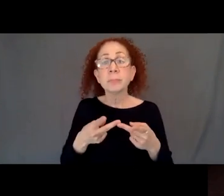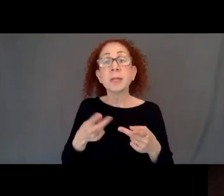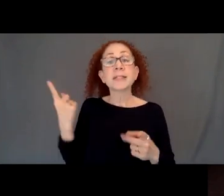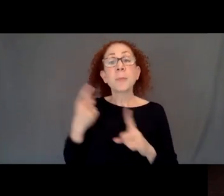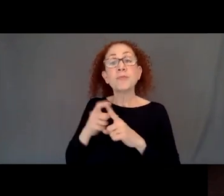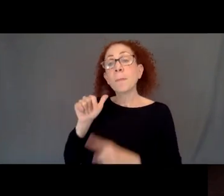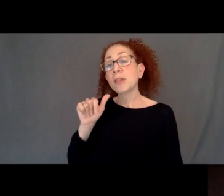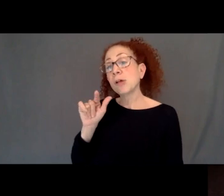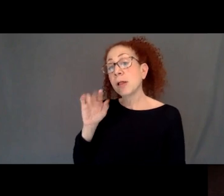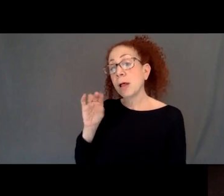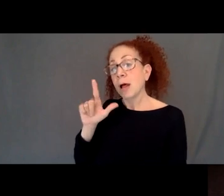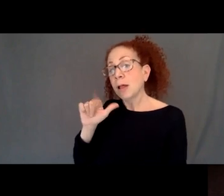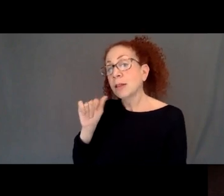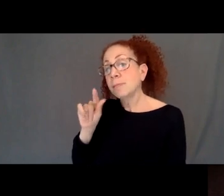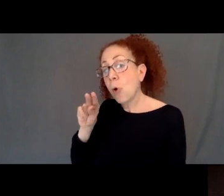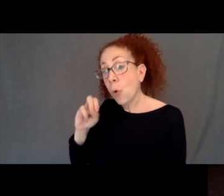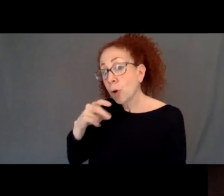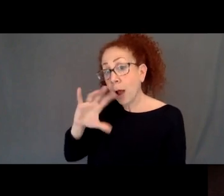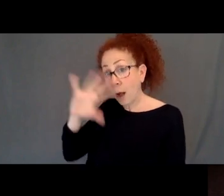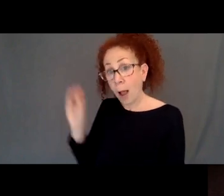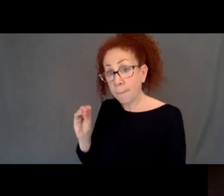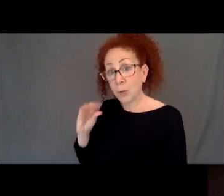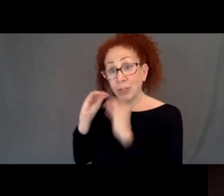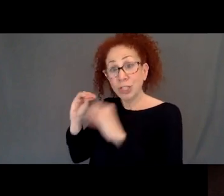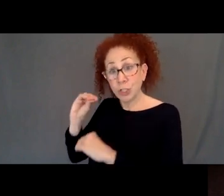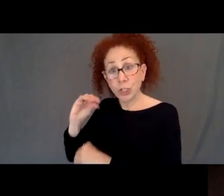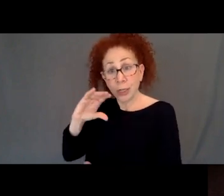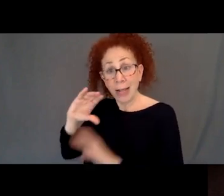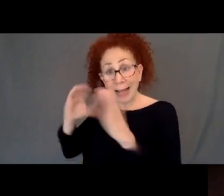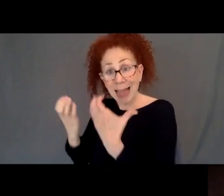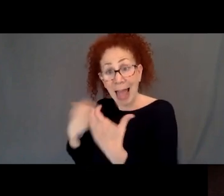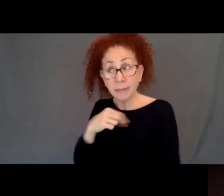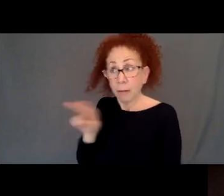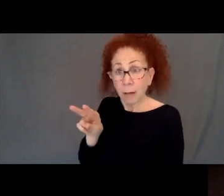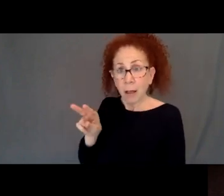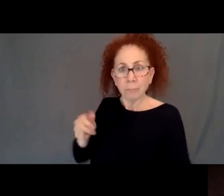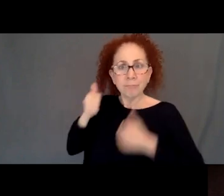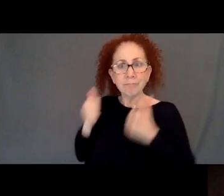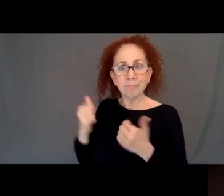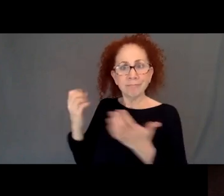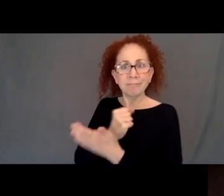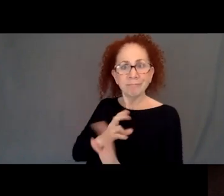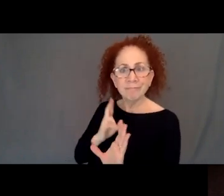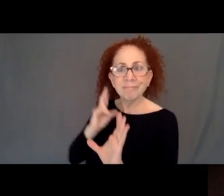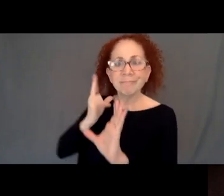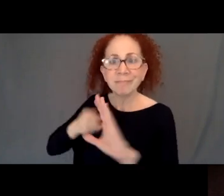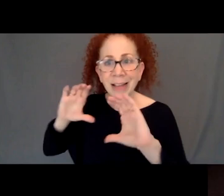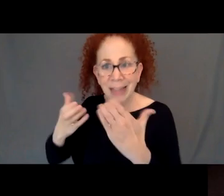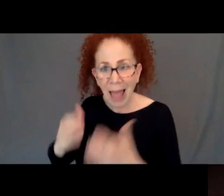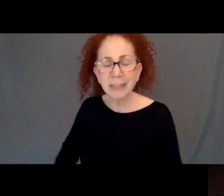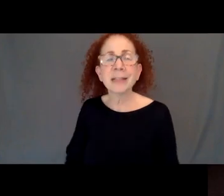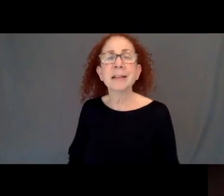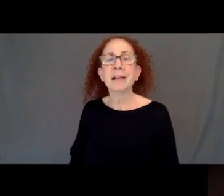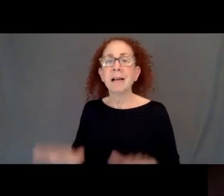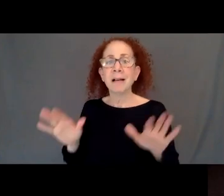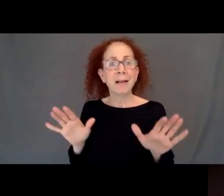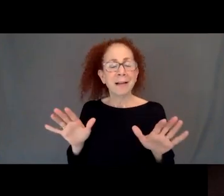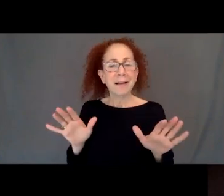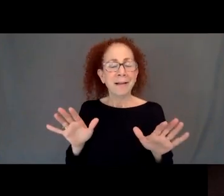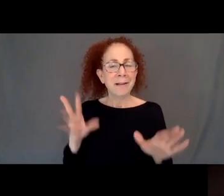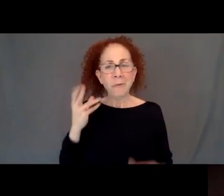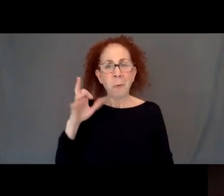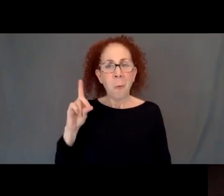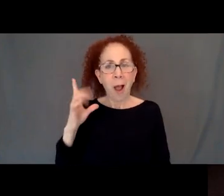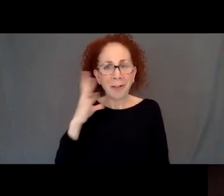Limon company was teaching class, and so I was like, yay, you know, and so I went. And it was just the